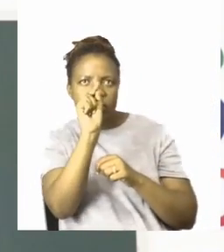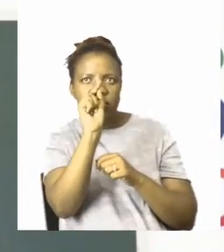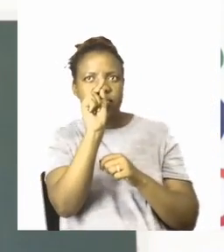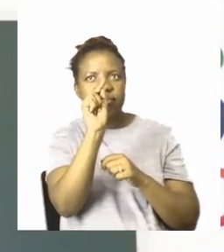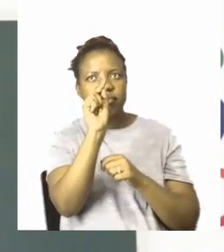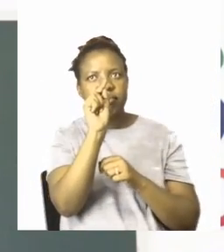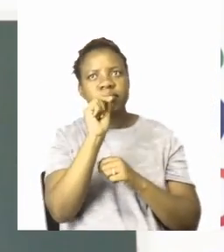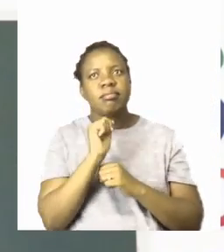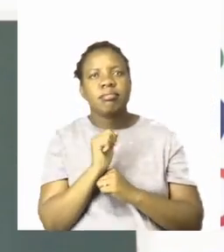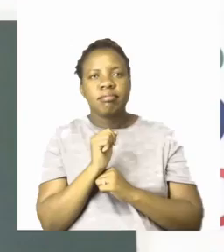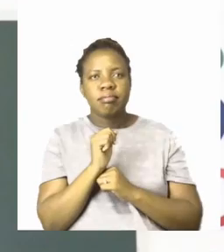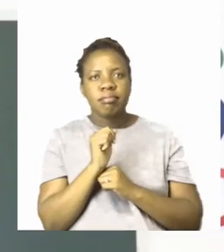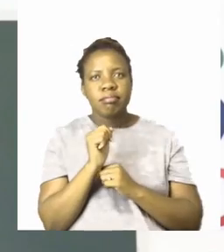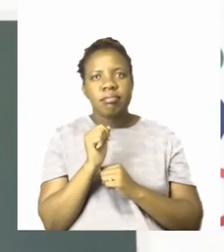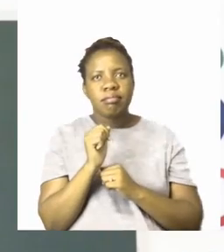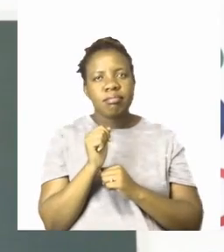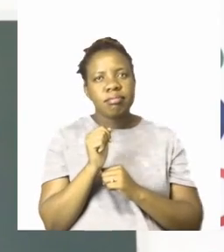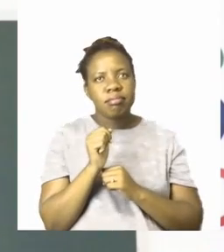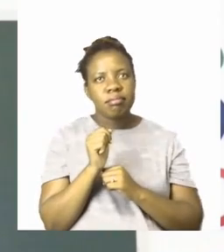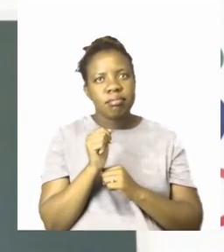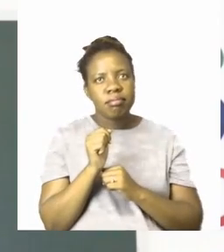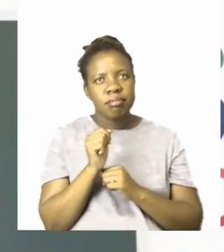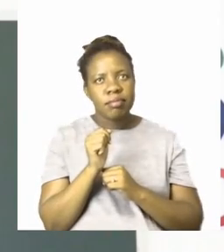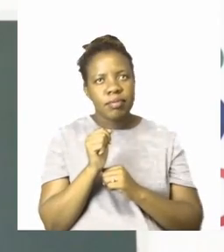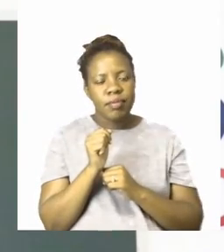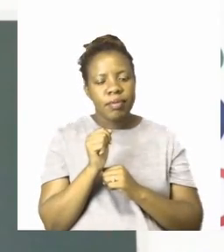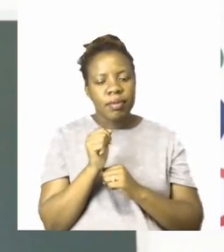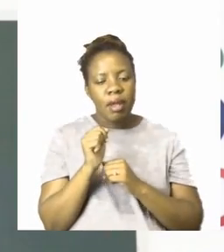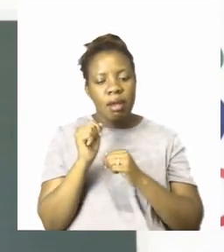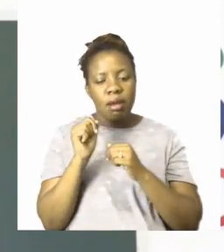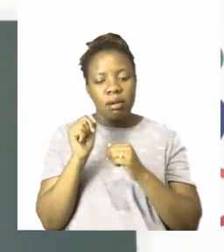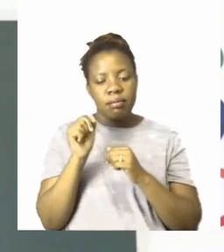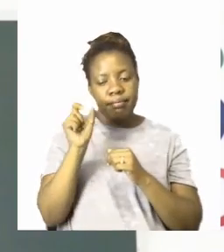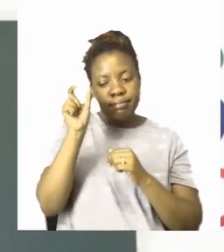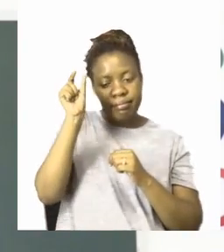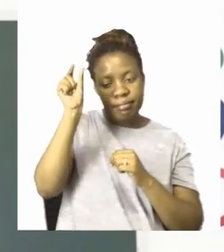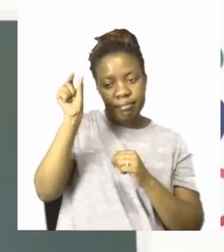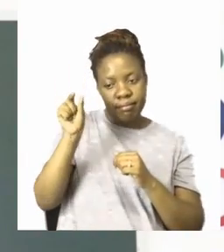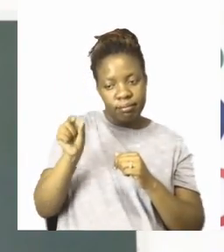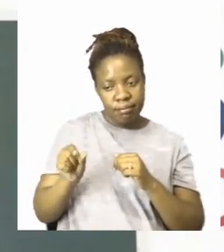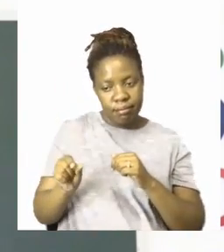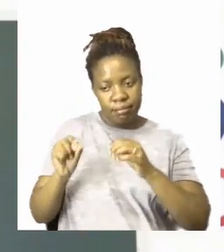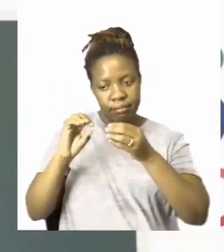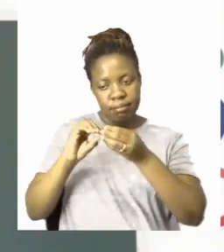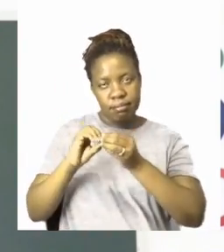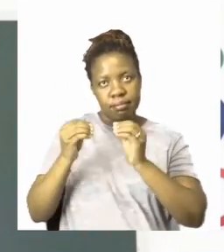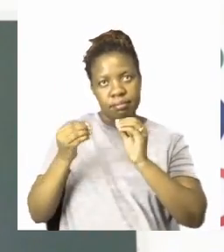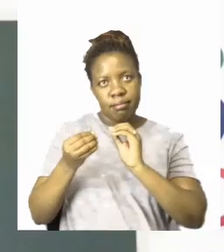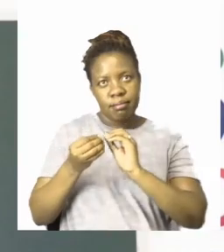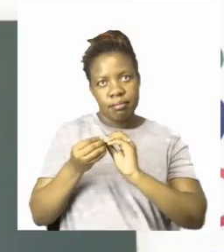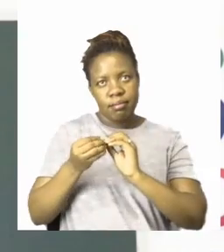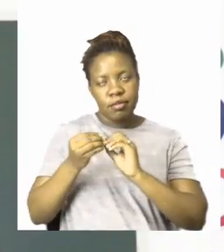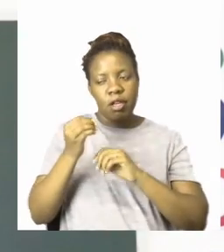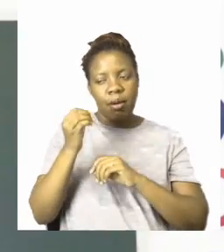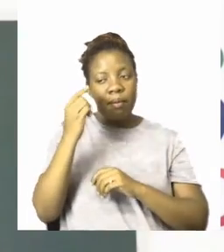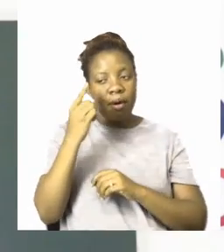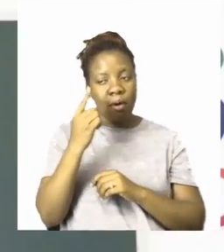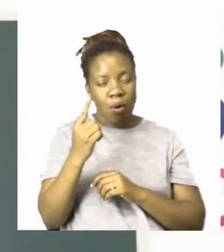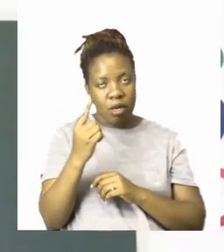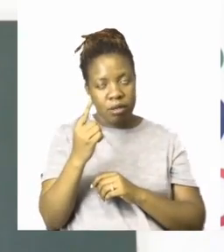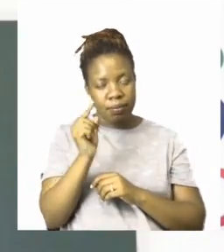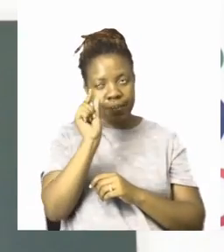Right. Then the next clue was the clue number 1,